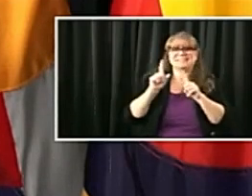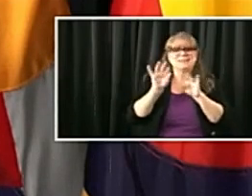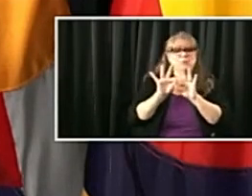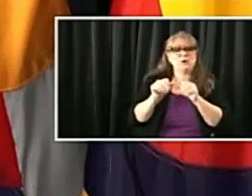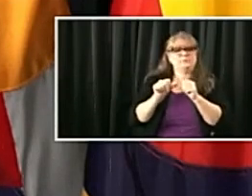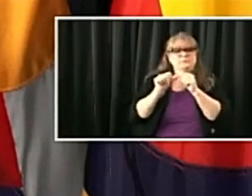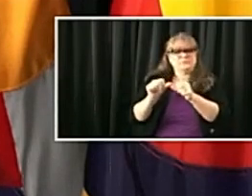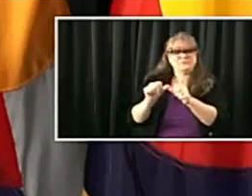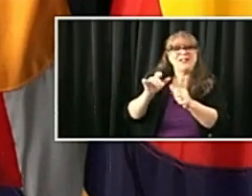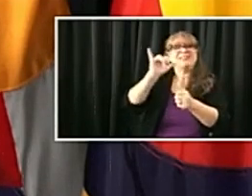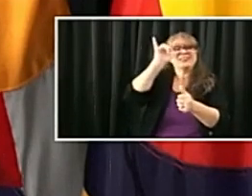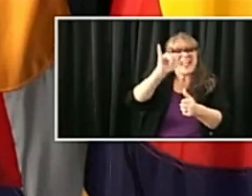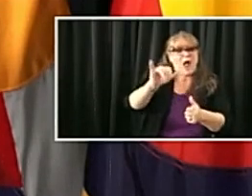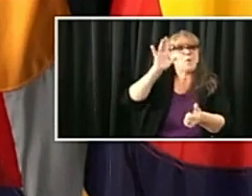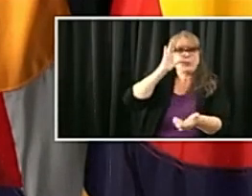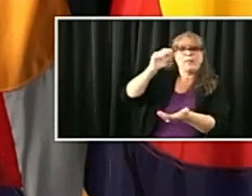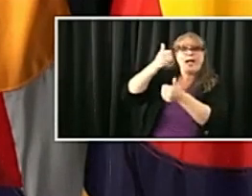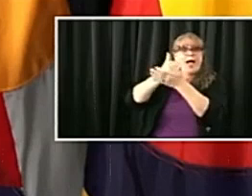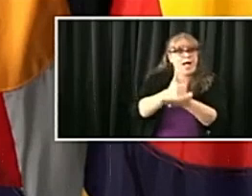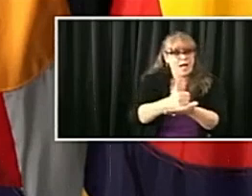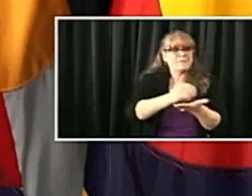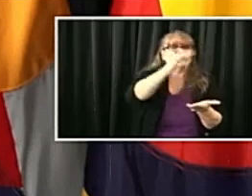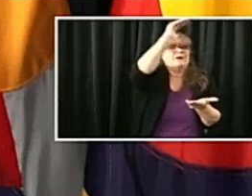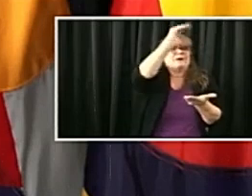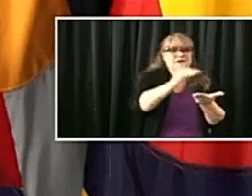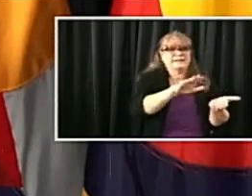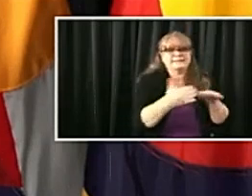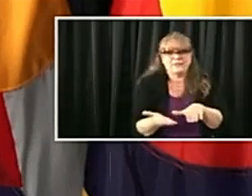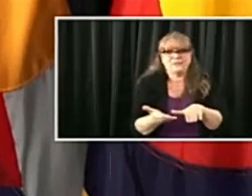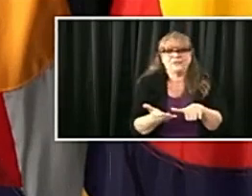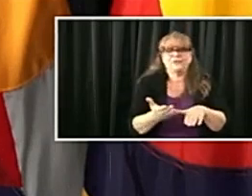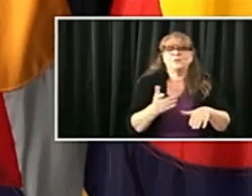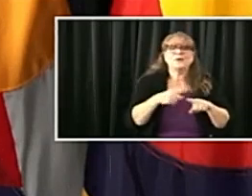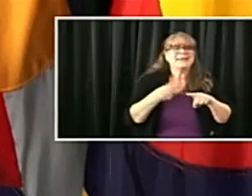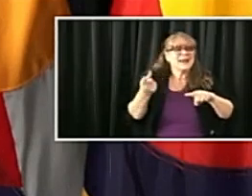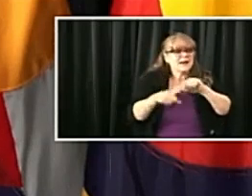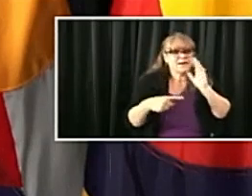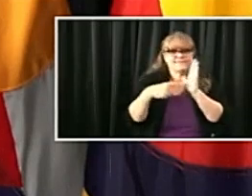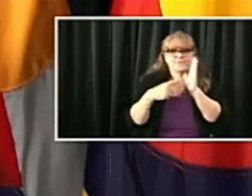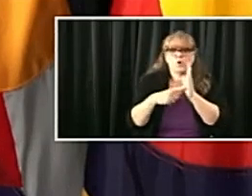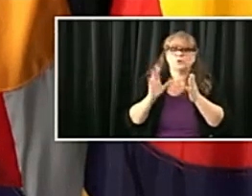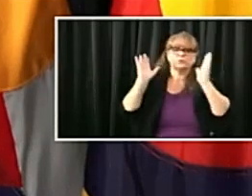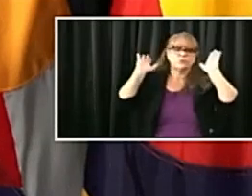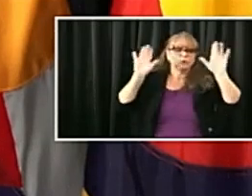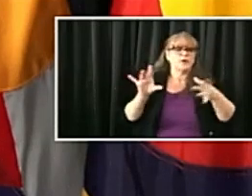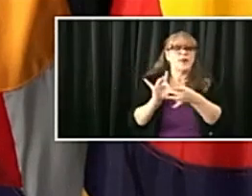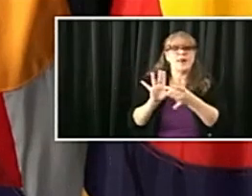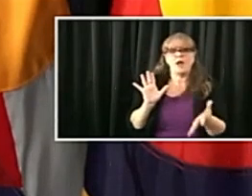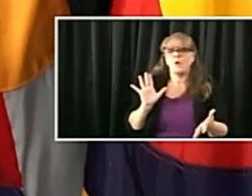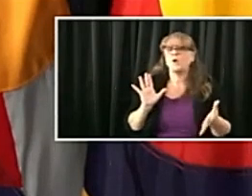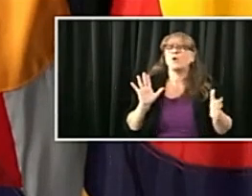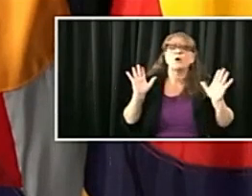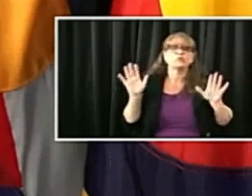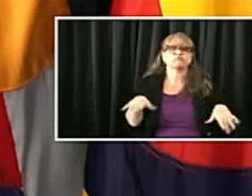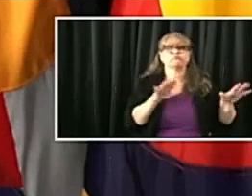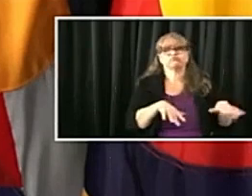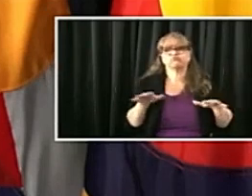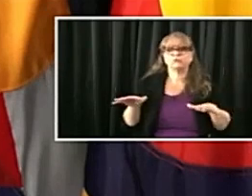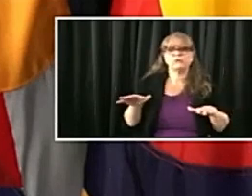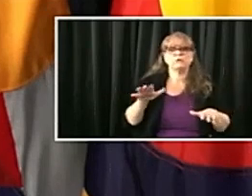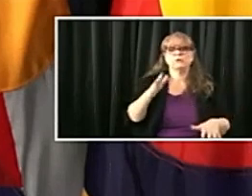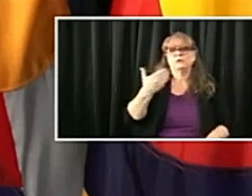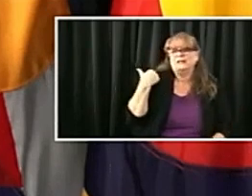losses. If we revert back to what led to the huge increases in October and November, we could lose 5, 6,